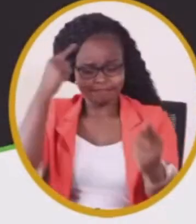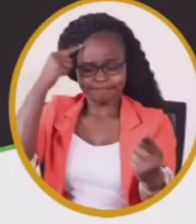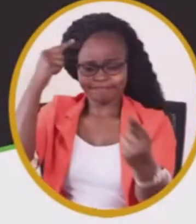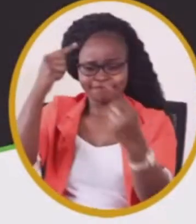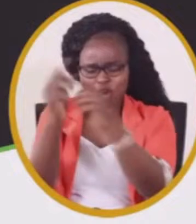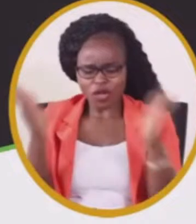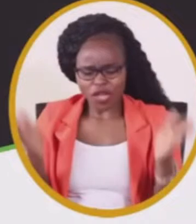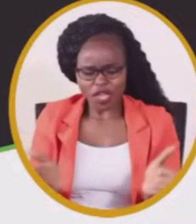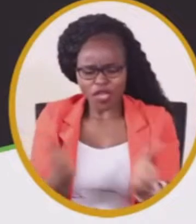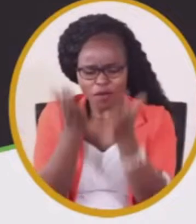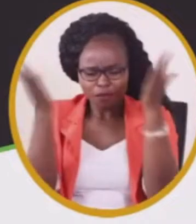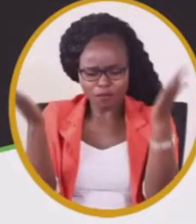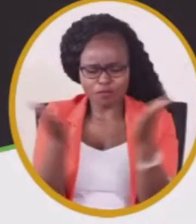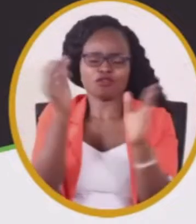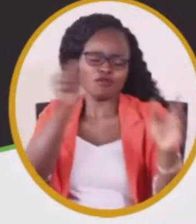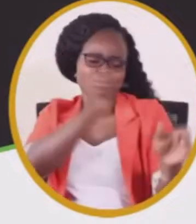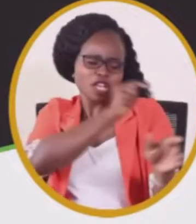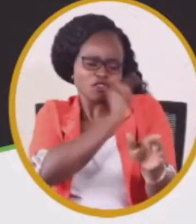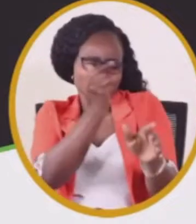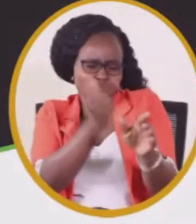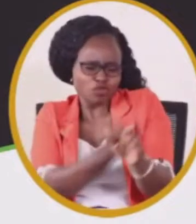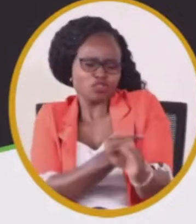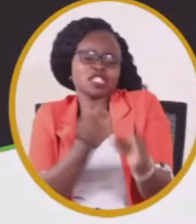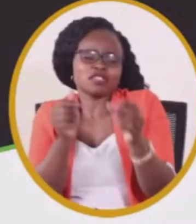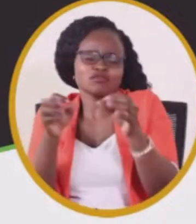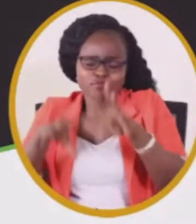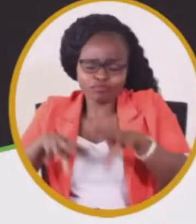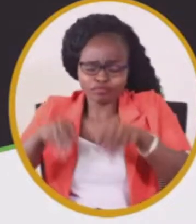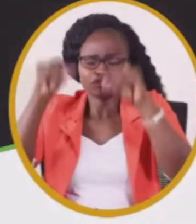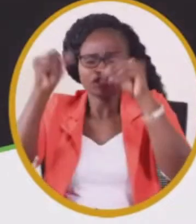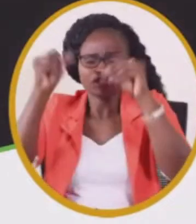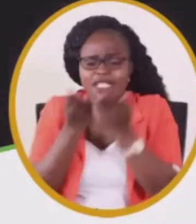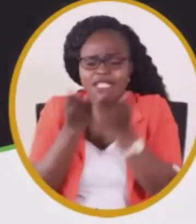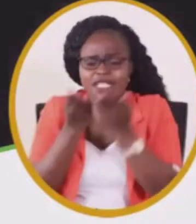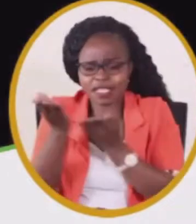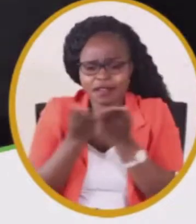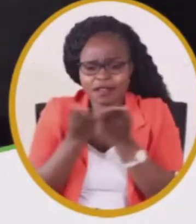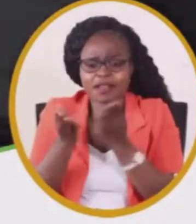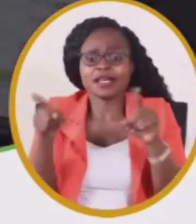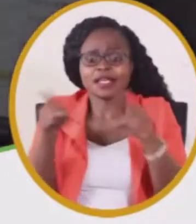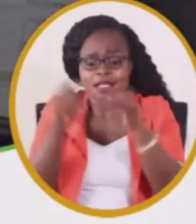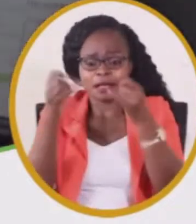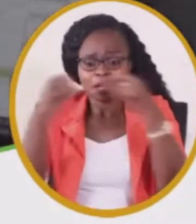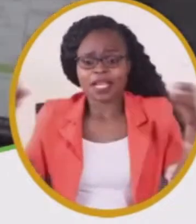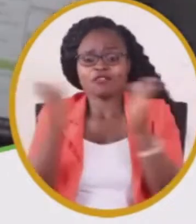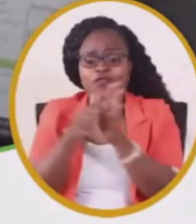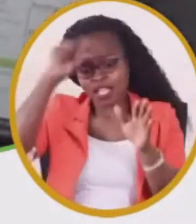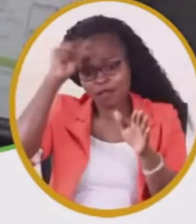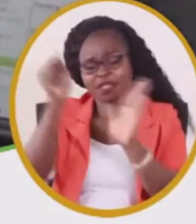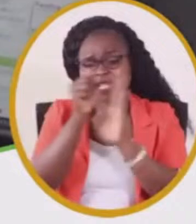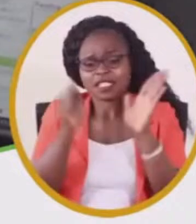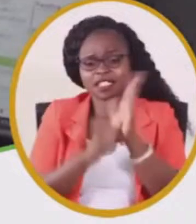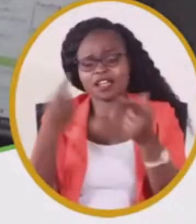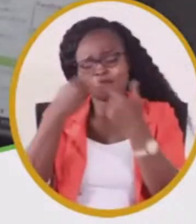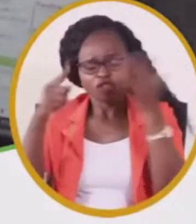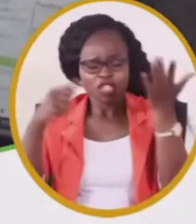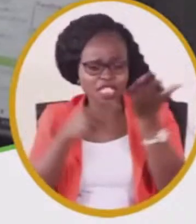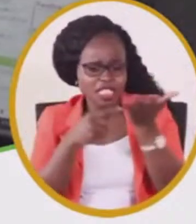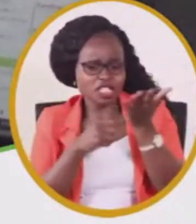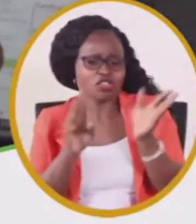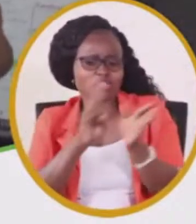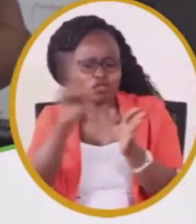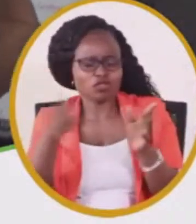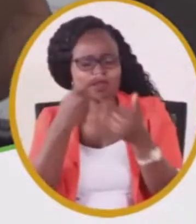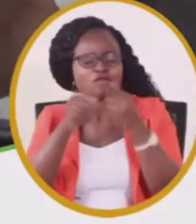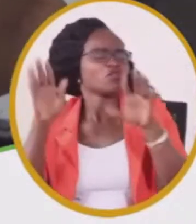at improving the authority's efficiency and is in line with the government's agenda of enhancing the use of digital platforms for